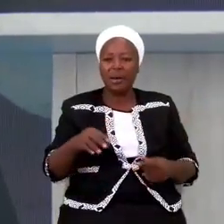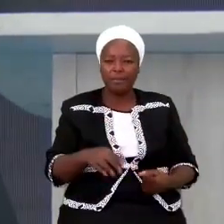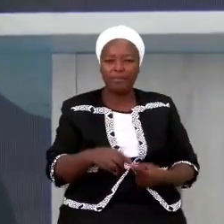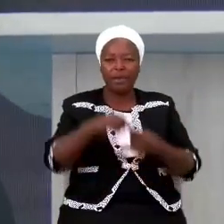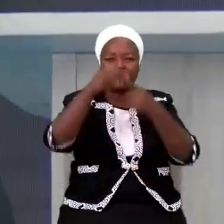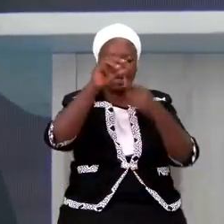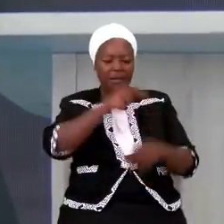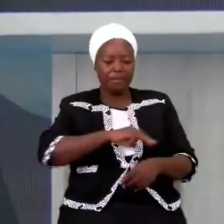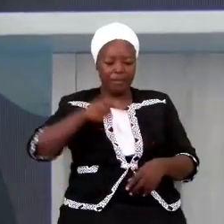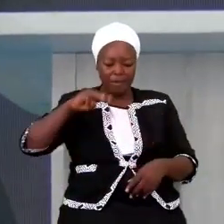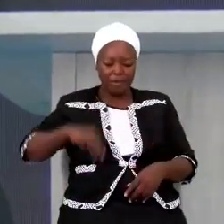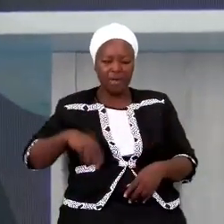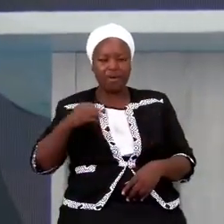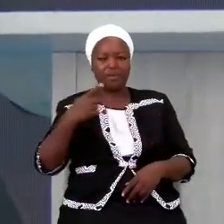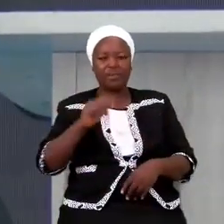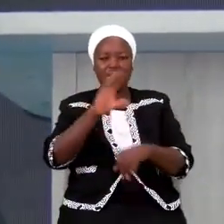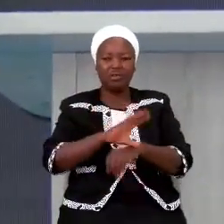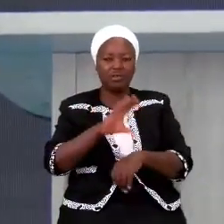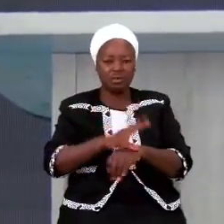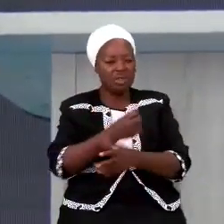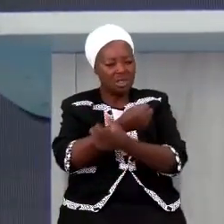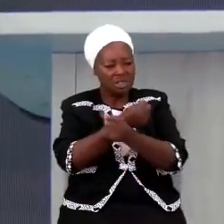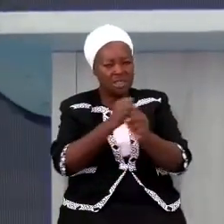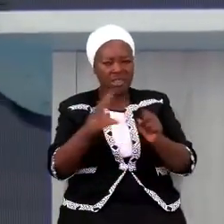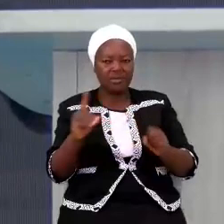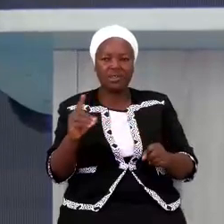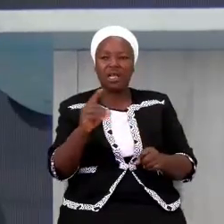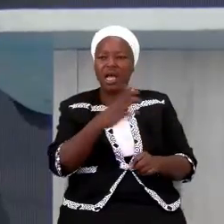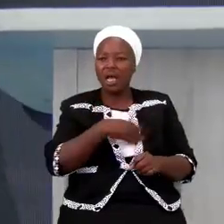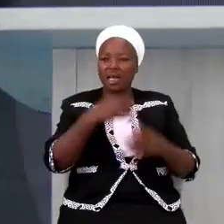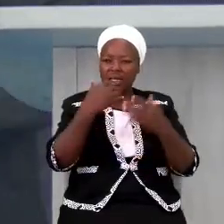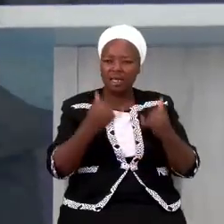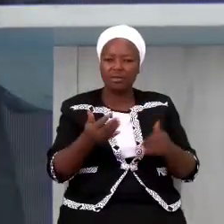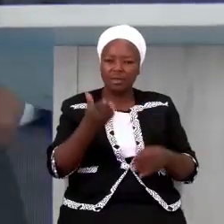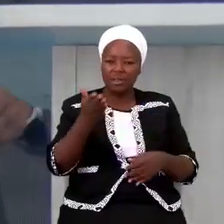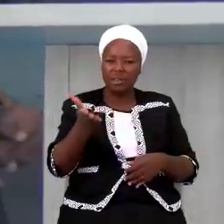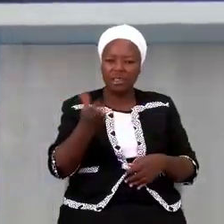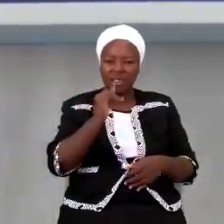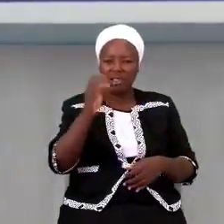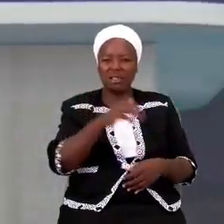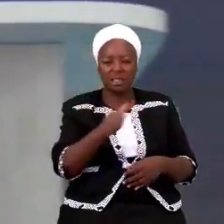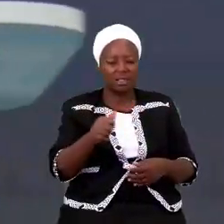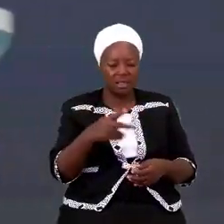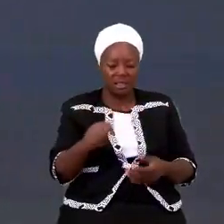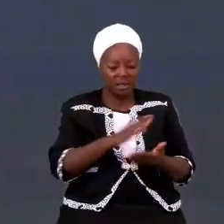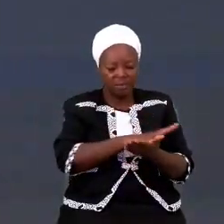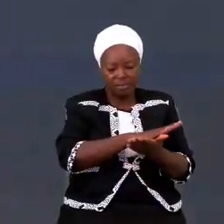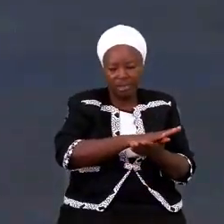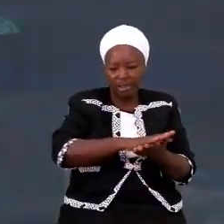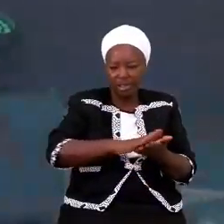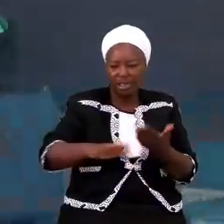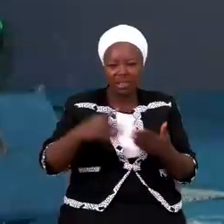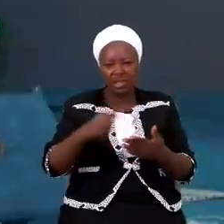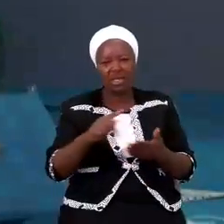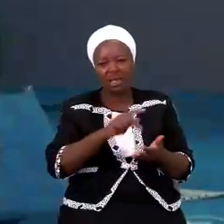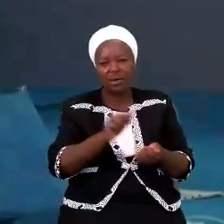purging, there is the purifying of the heart and of the life of the person. Turn to the New Testament and look at